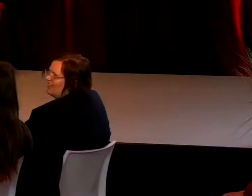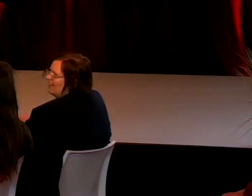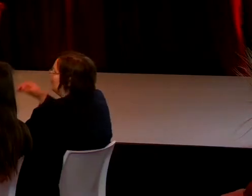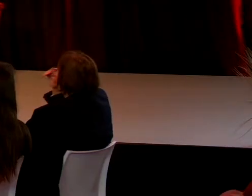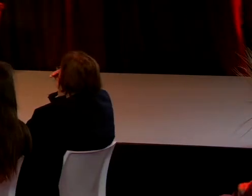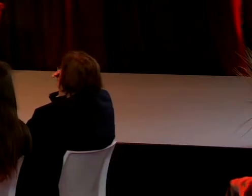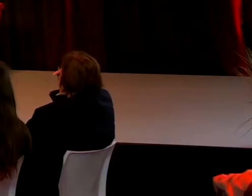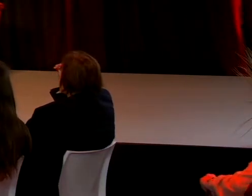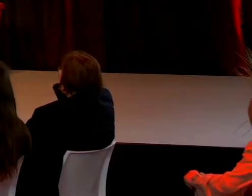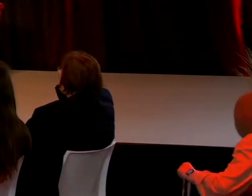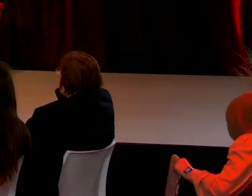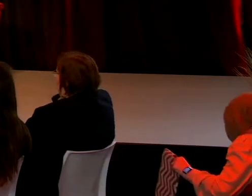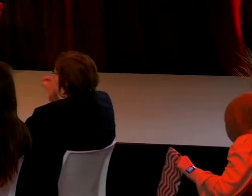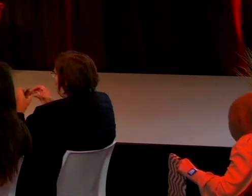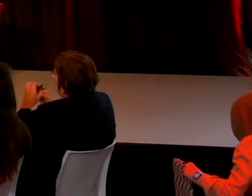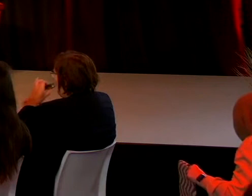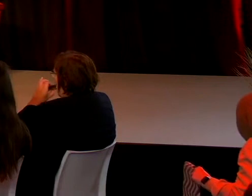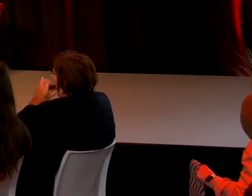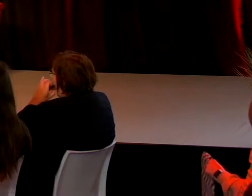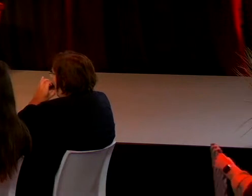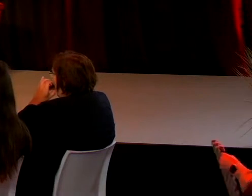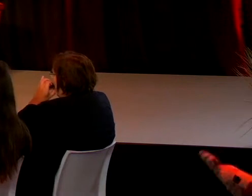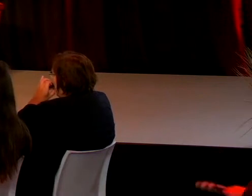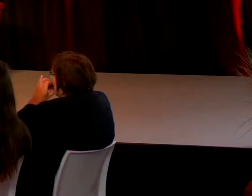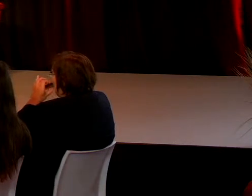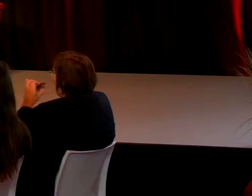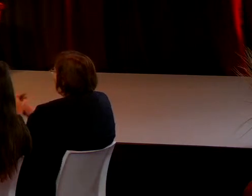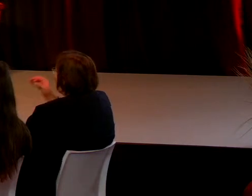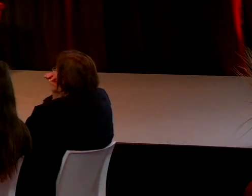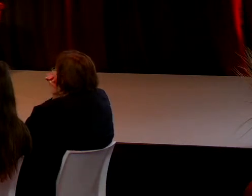afternoon and welcome here to the session on procurement.